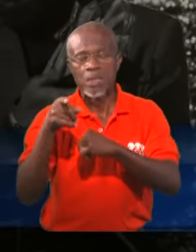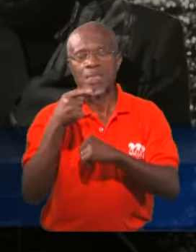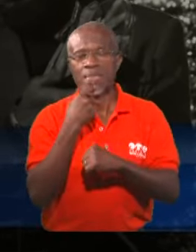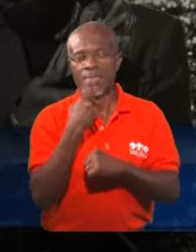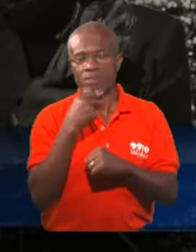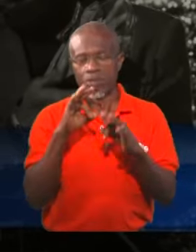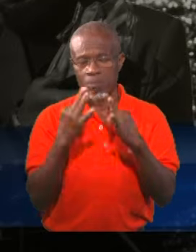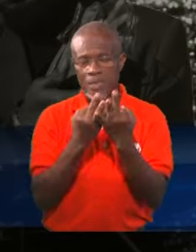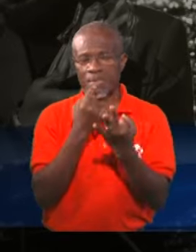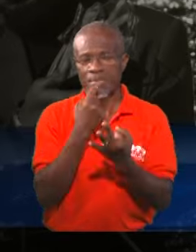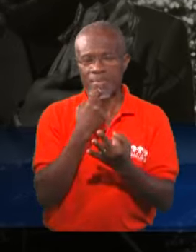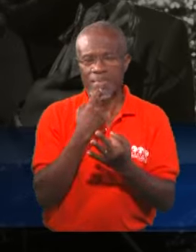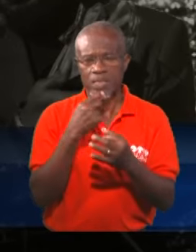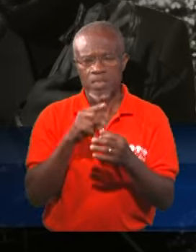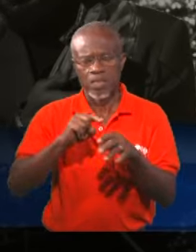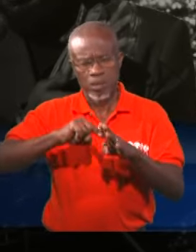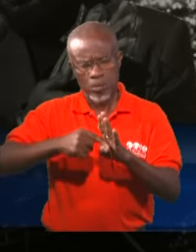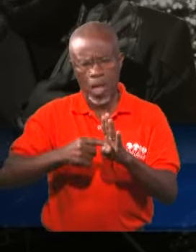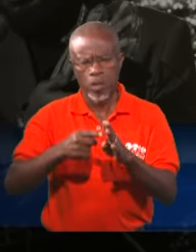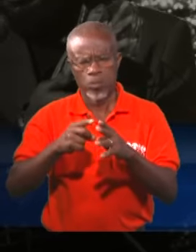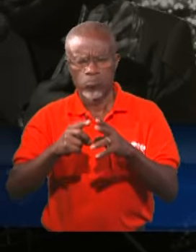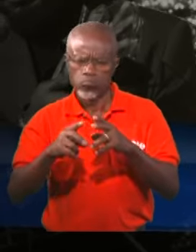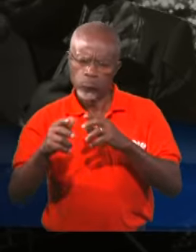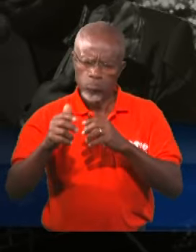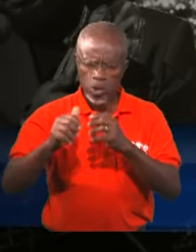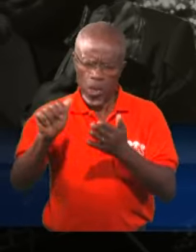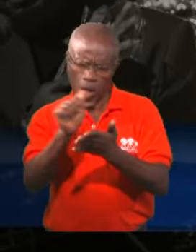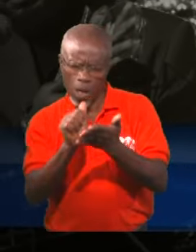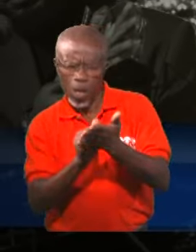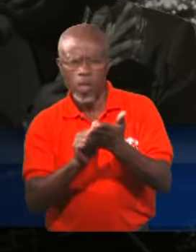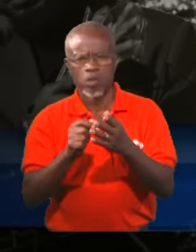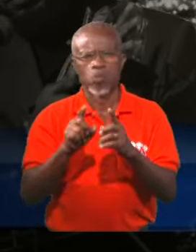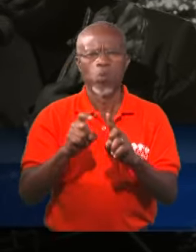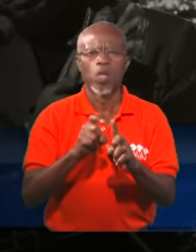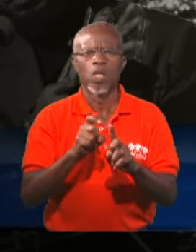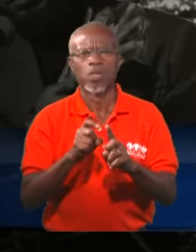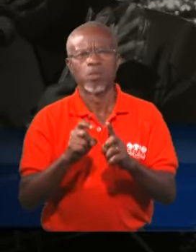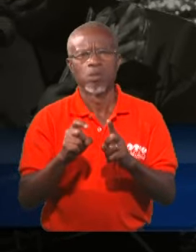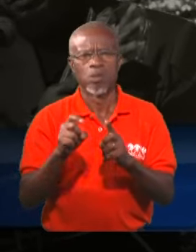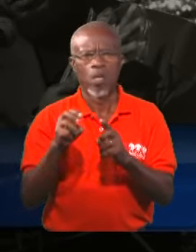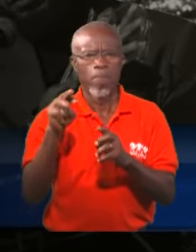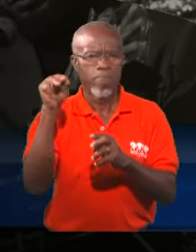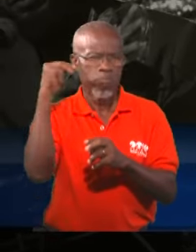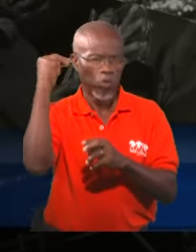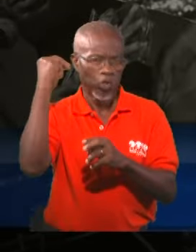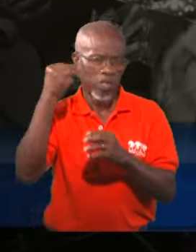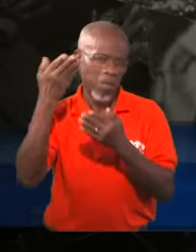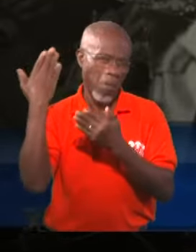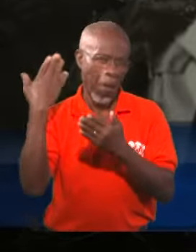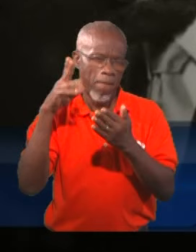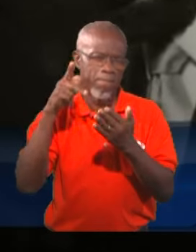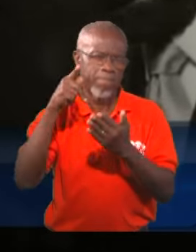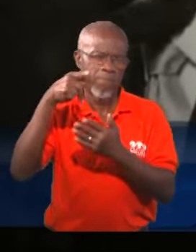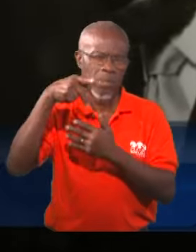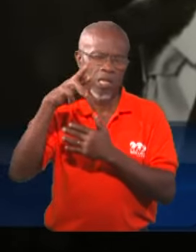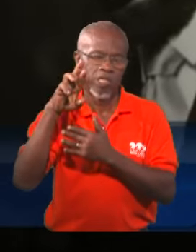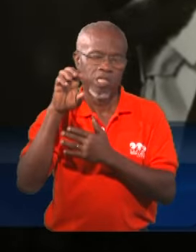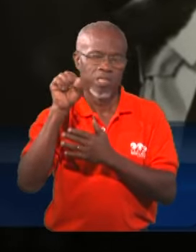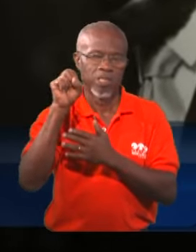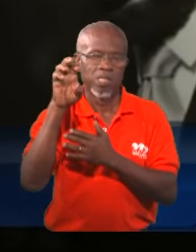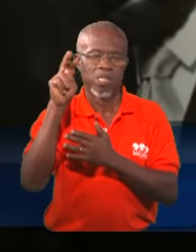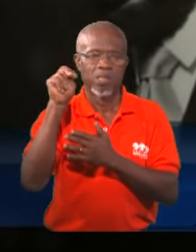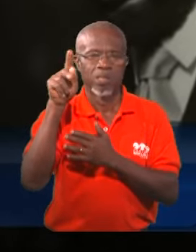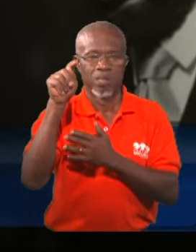journey in the arts started with the musical Blossom Time in 1995 with the Presentation College Mixed Choir. He was also involved in